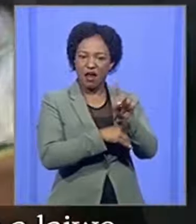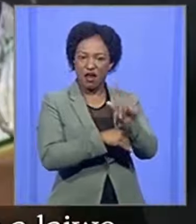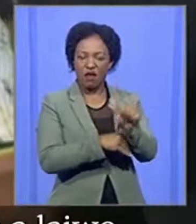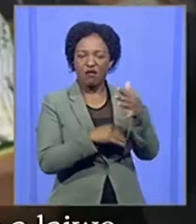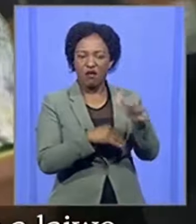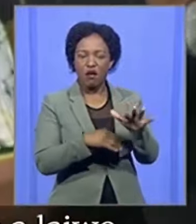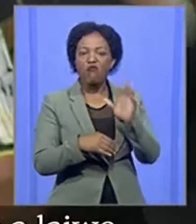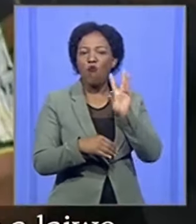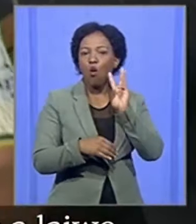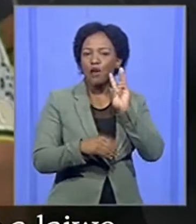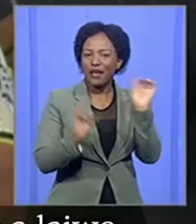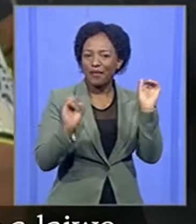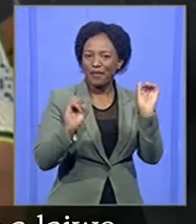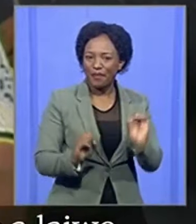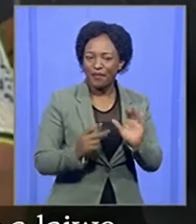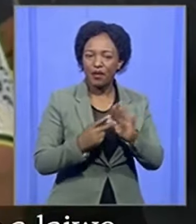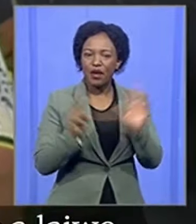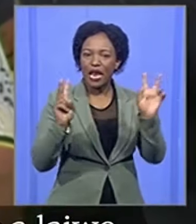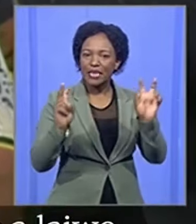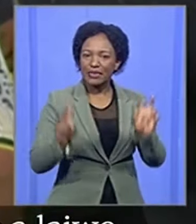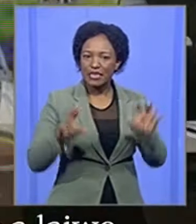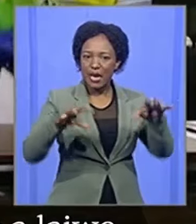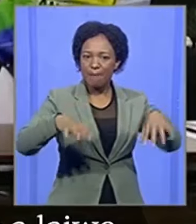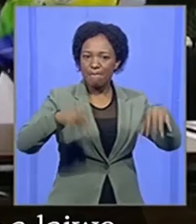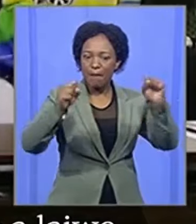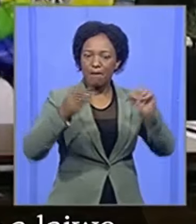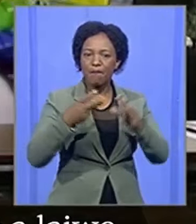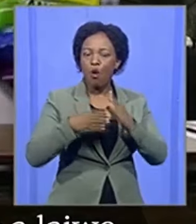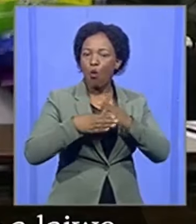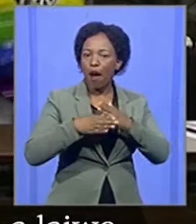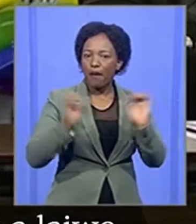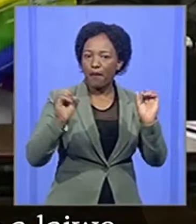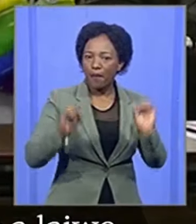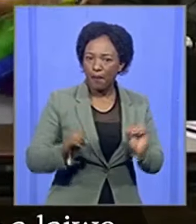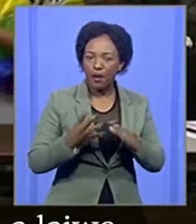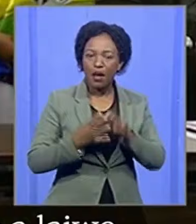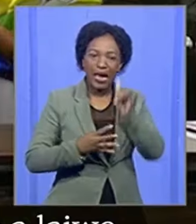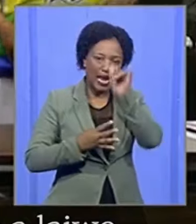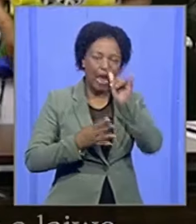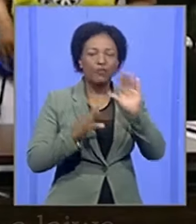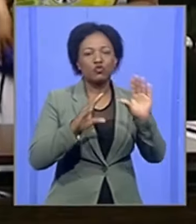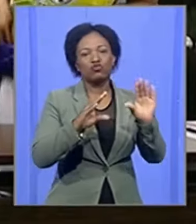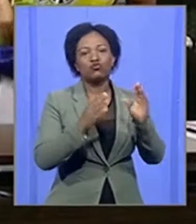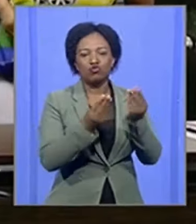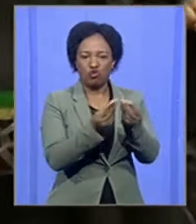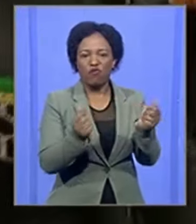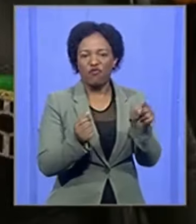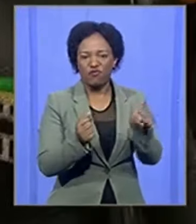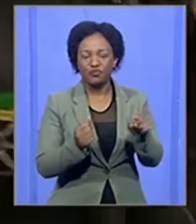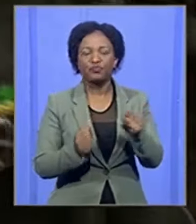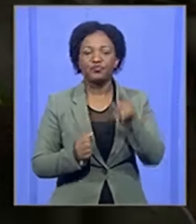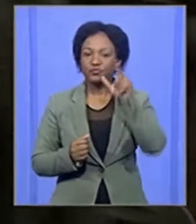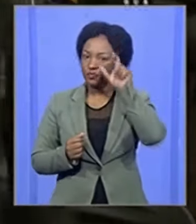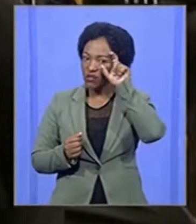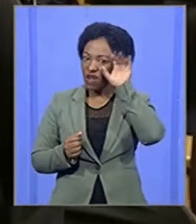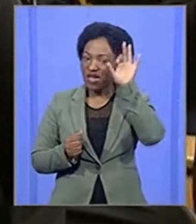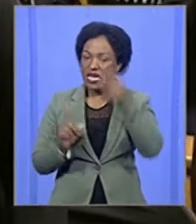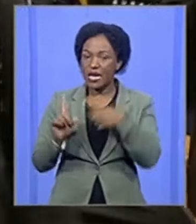metsi, motlakase le kelo ya godimo ya tlhokego ya mešomo le bosenyi. Balula o hlaloseditše badudi